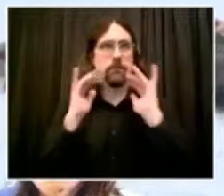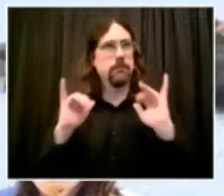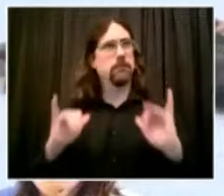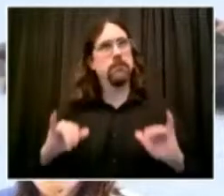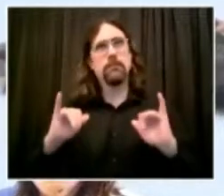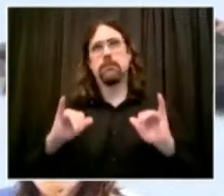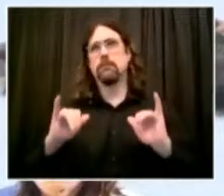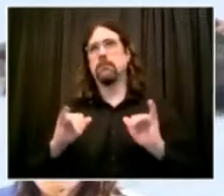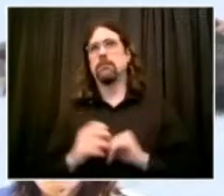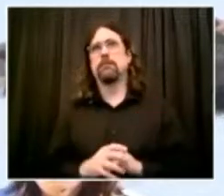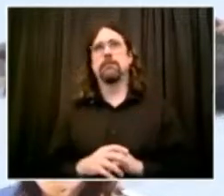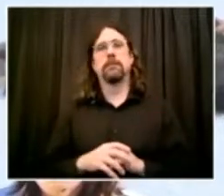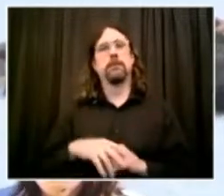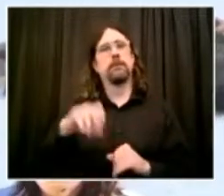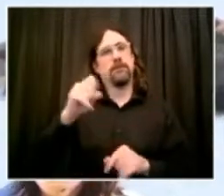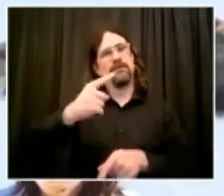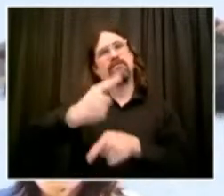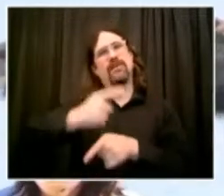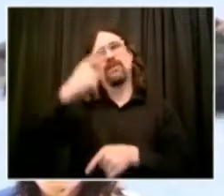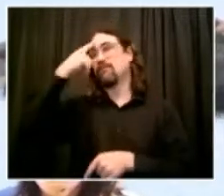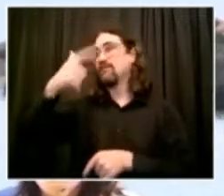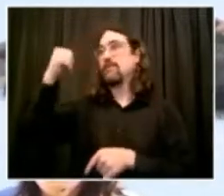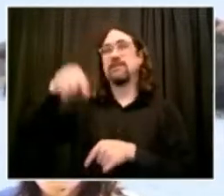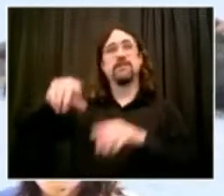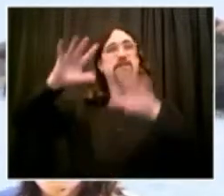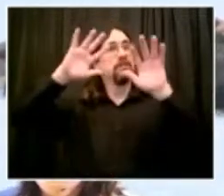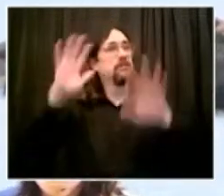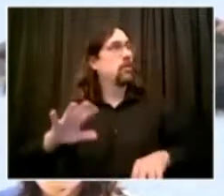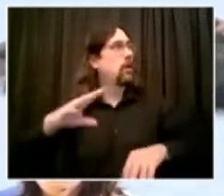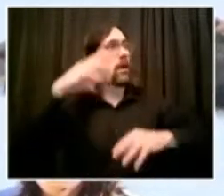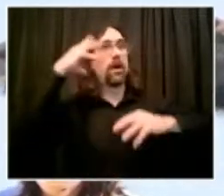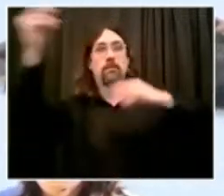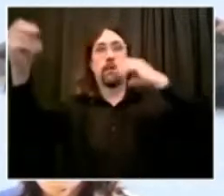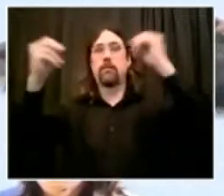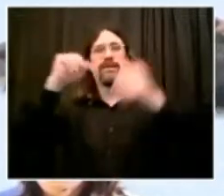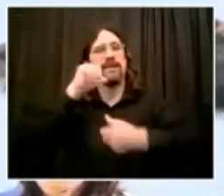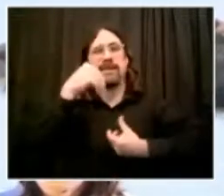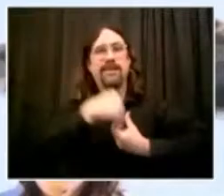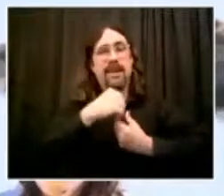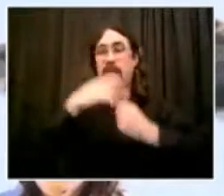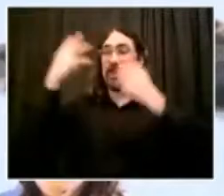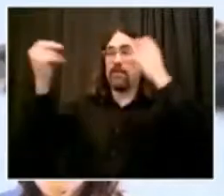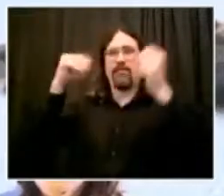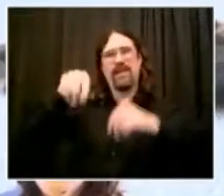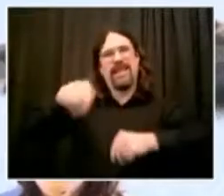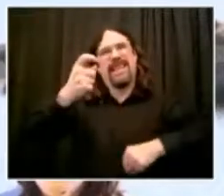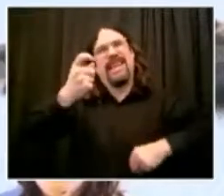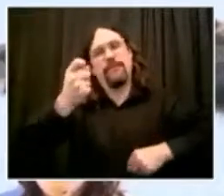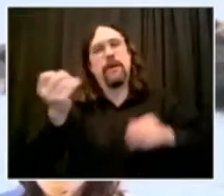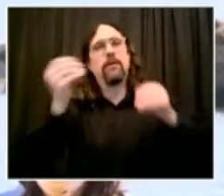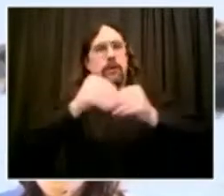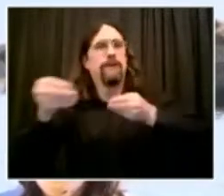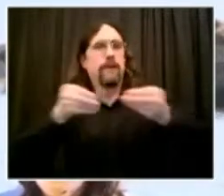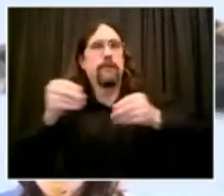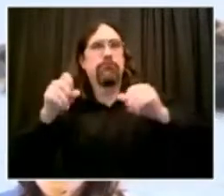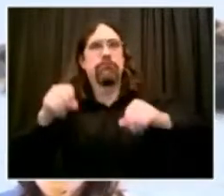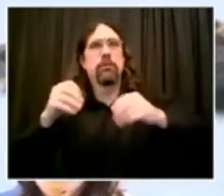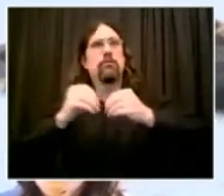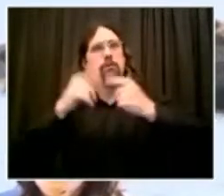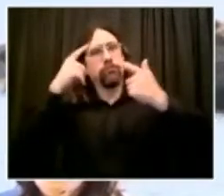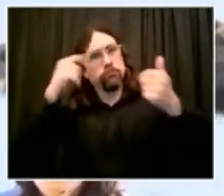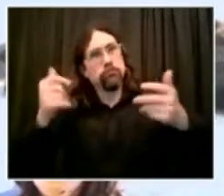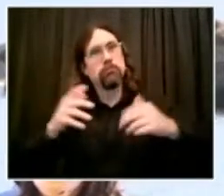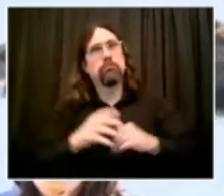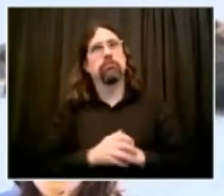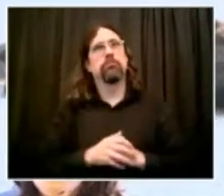flexibility to have more space between them. We want to encourage individuals to continue having the 6